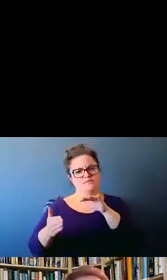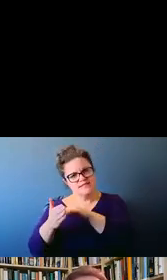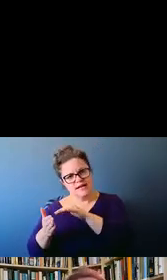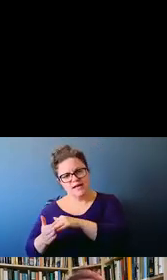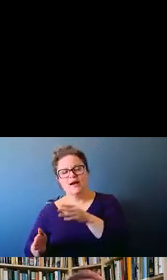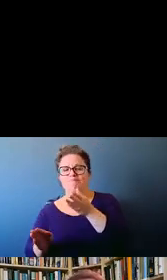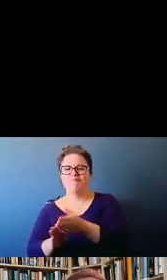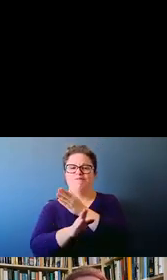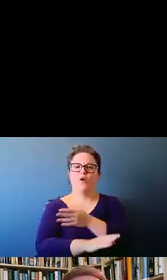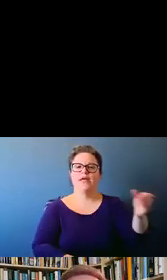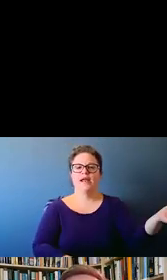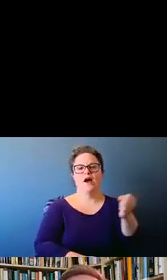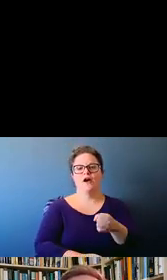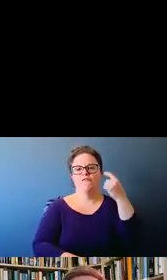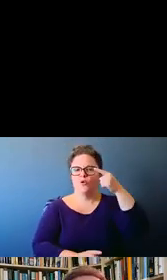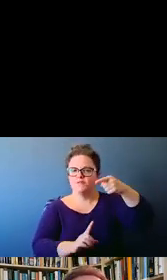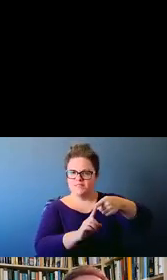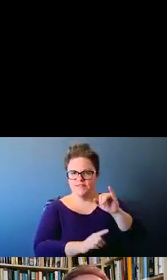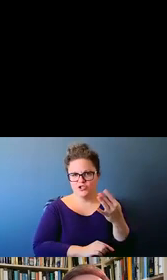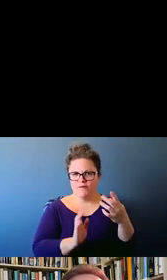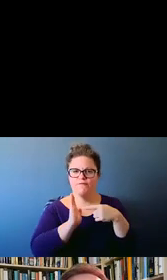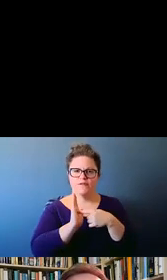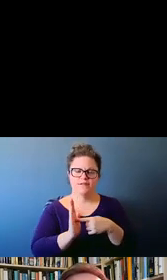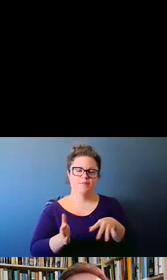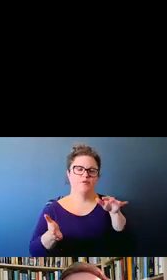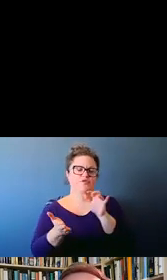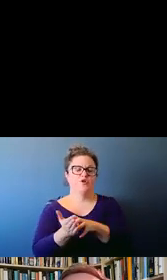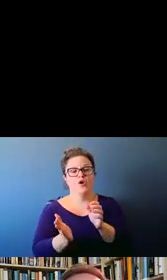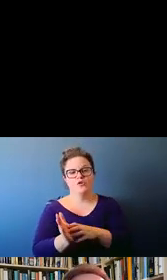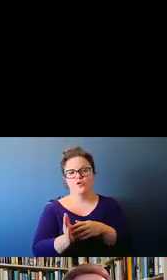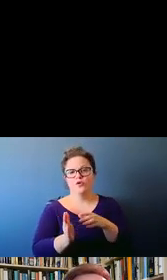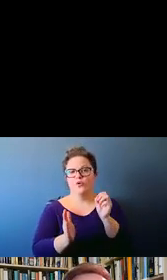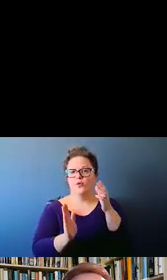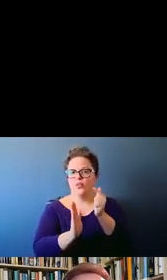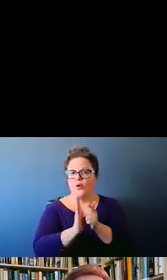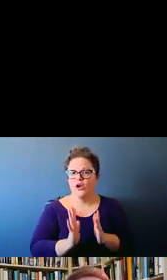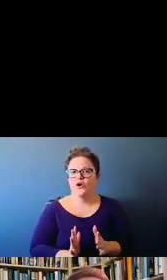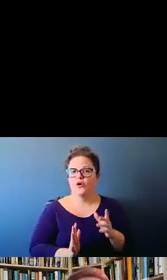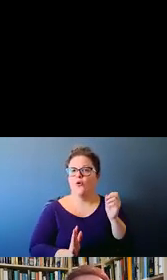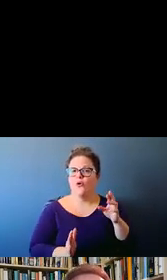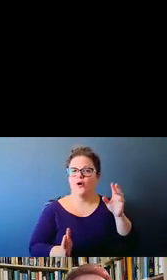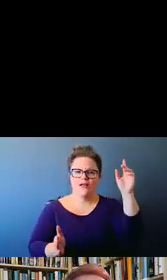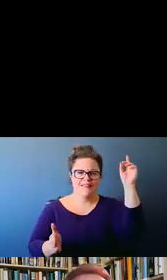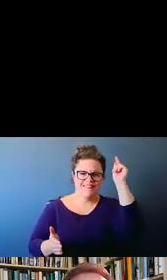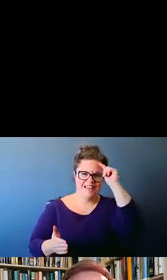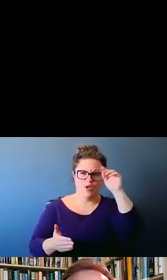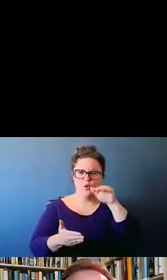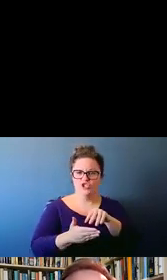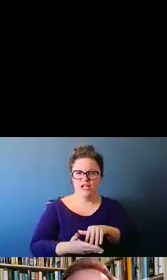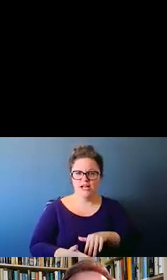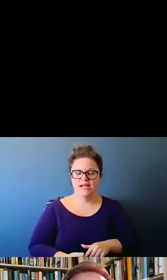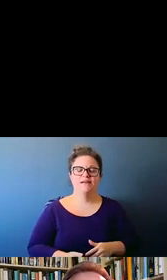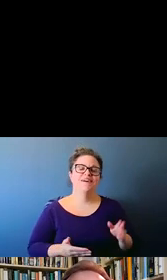to, as doctors or lawyers or theologians. And universities really